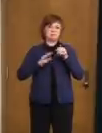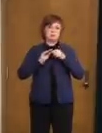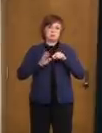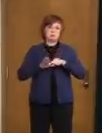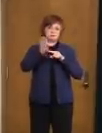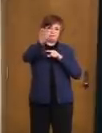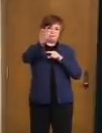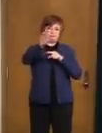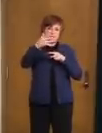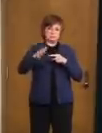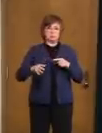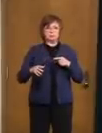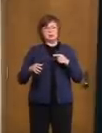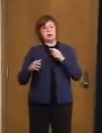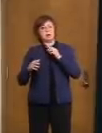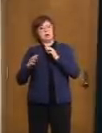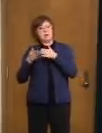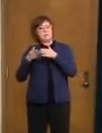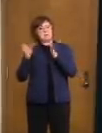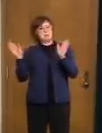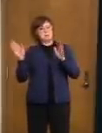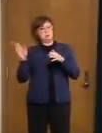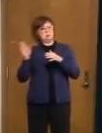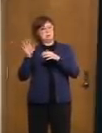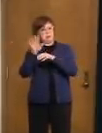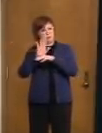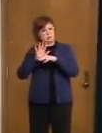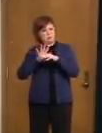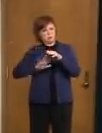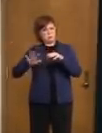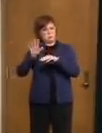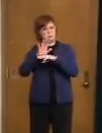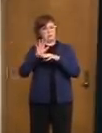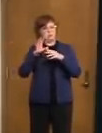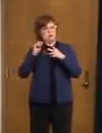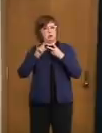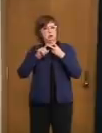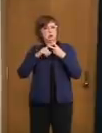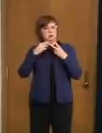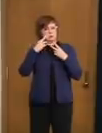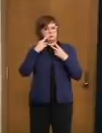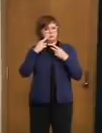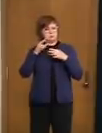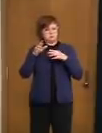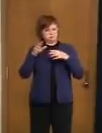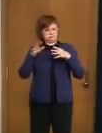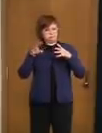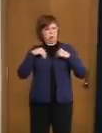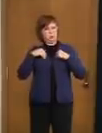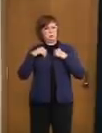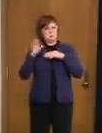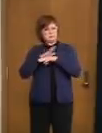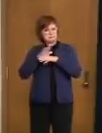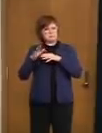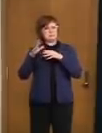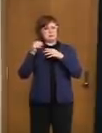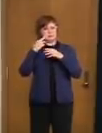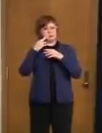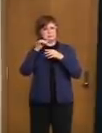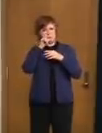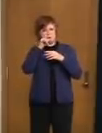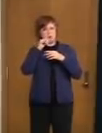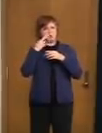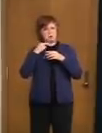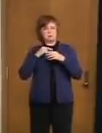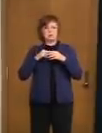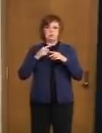public places are complying with the guidelines, both the business owners and the patrons, we have now issued warning letters and fines to several bars, for